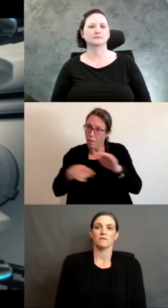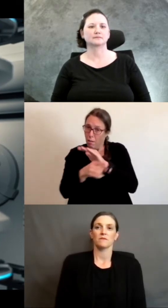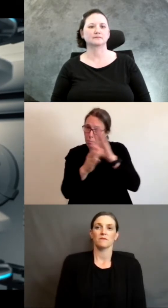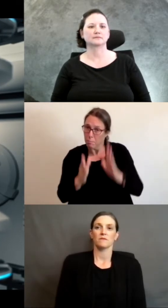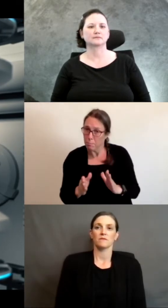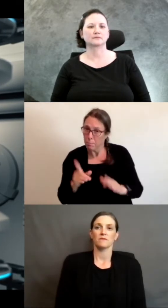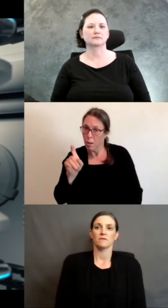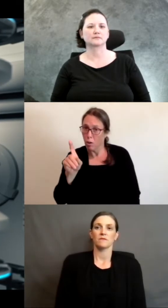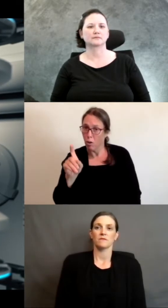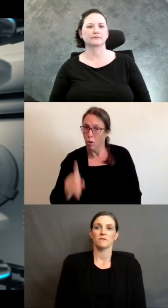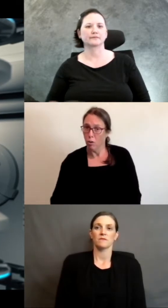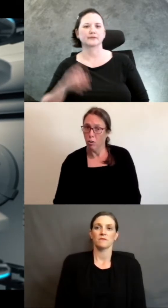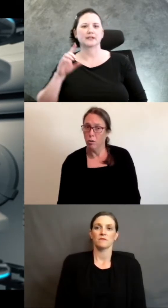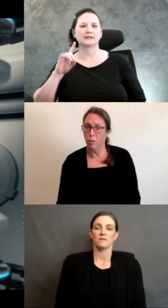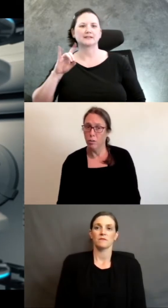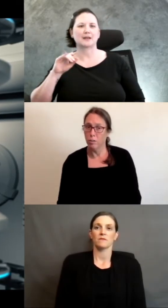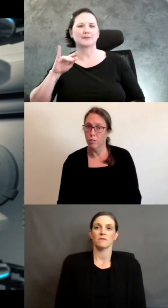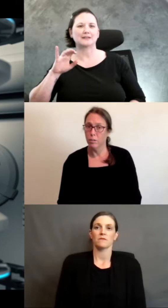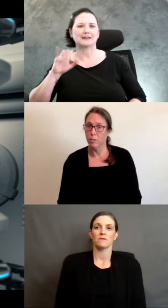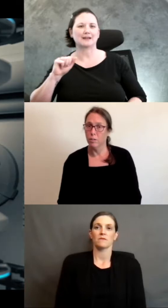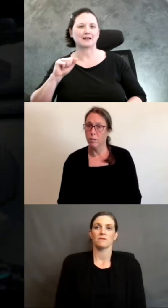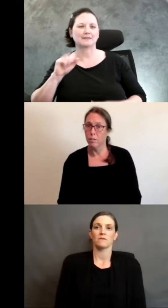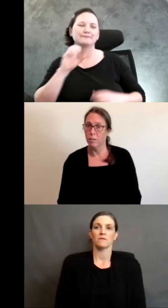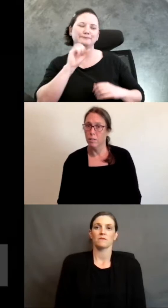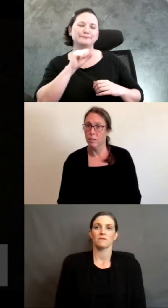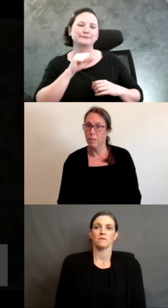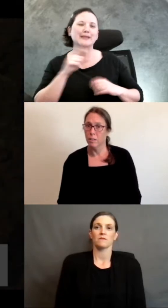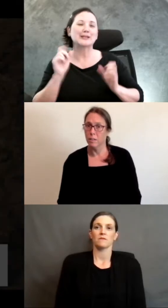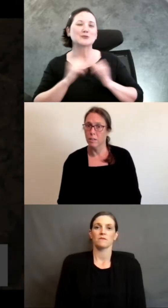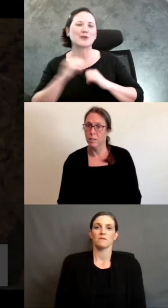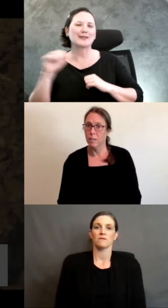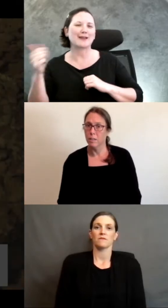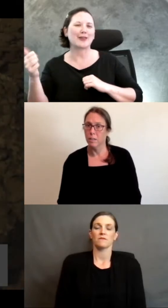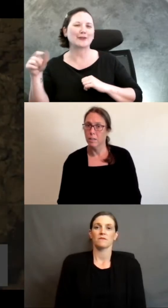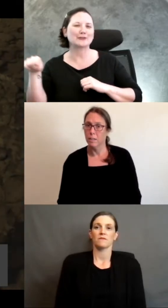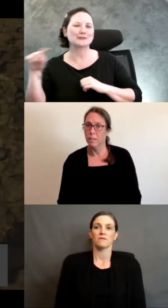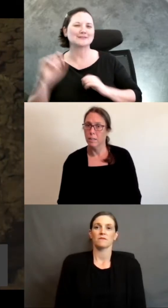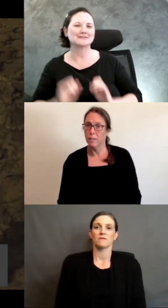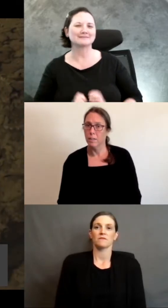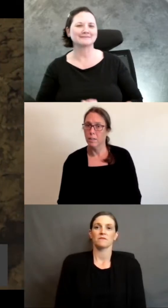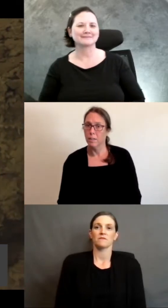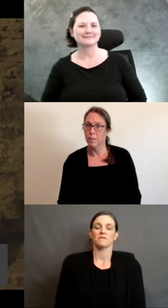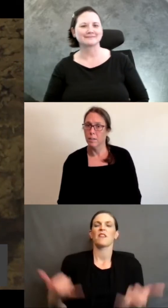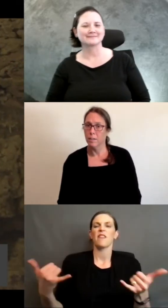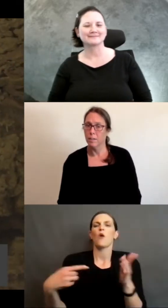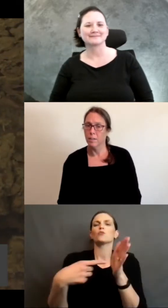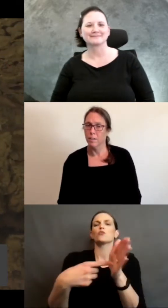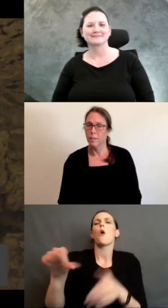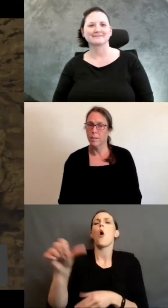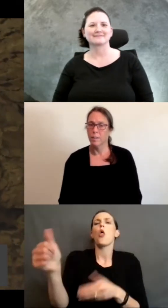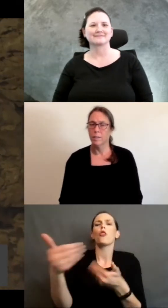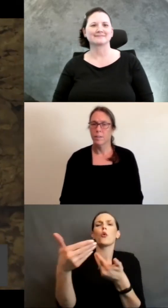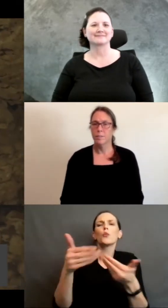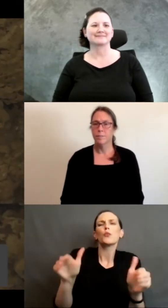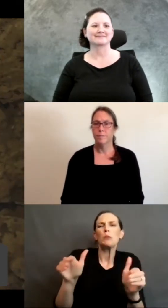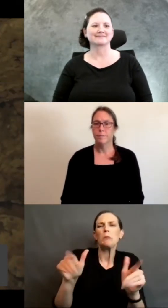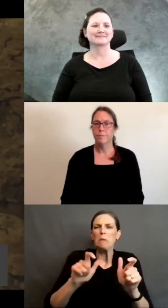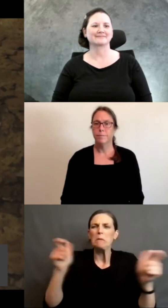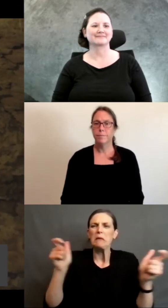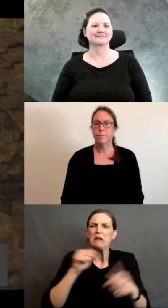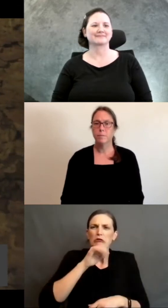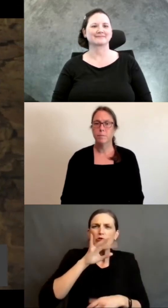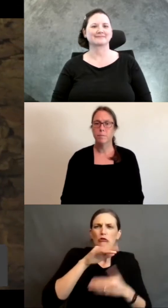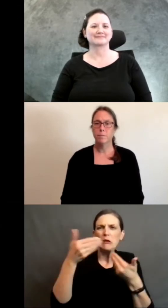others, playing with the kitten. Cut to another room in the temple. A large, dingy room with a low